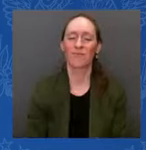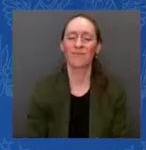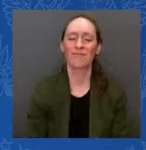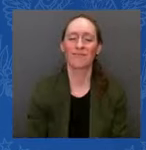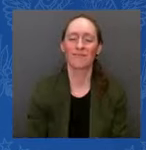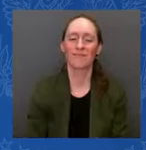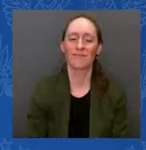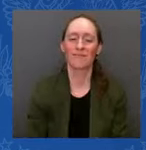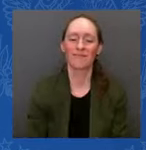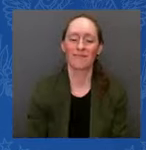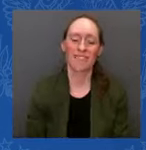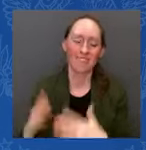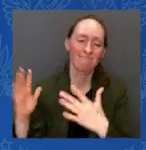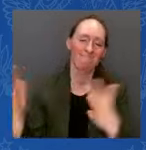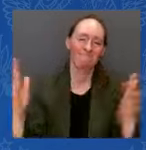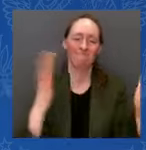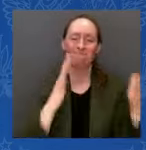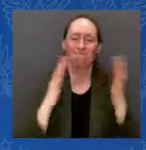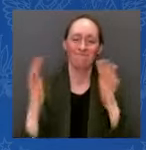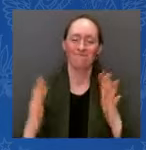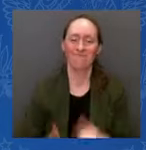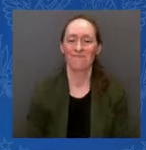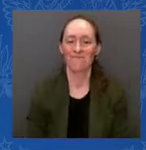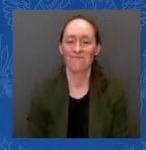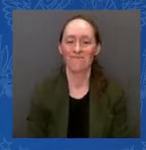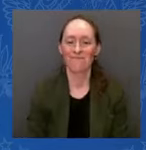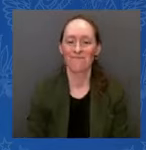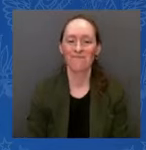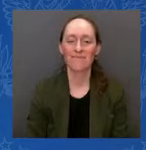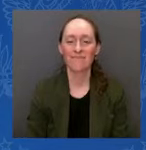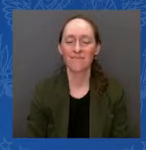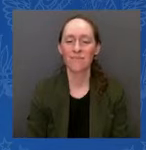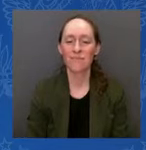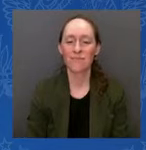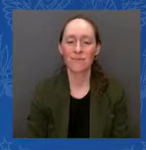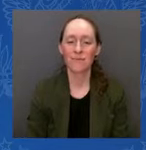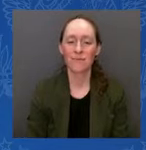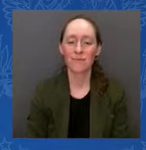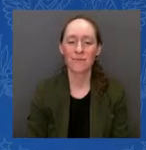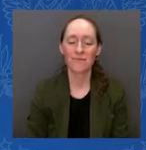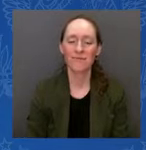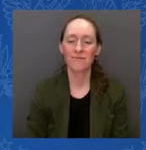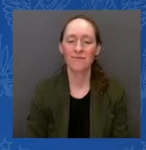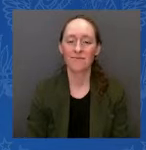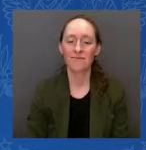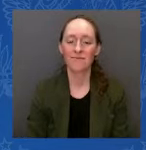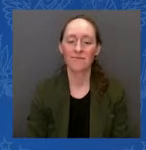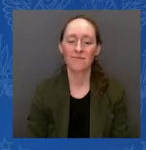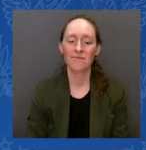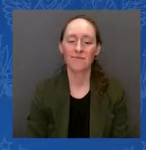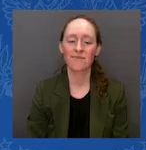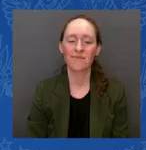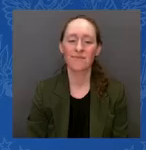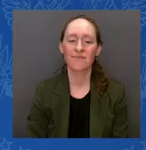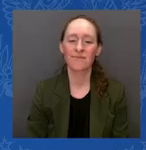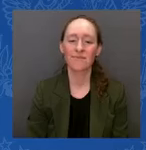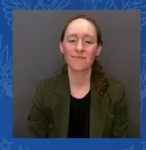With the permission of my colleagues, I know that our friends can hear, but the USS Missouri, can you hear